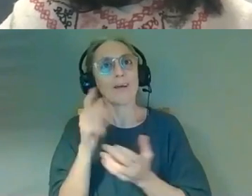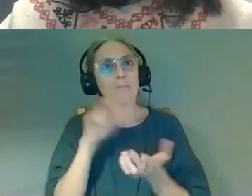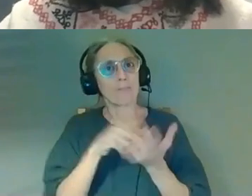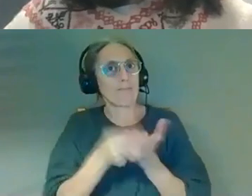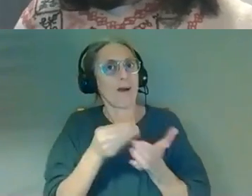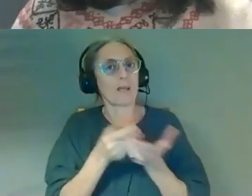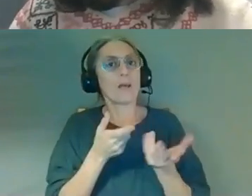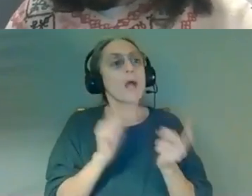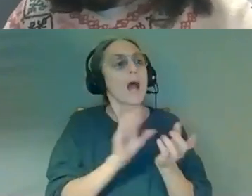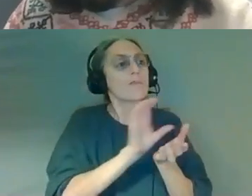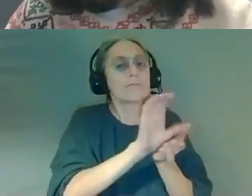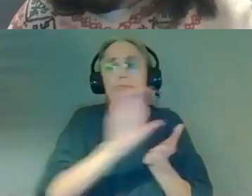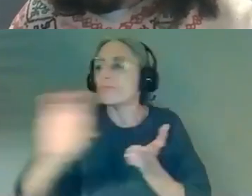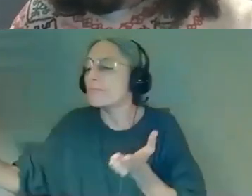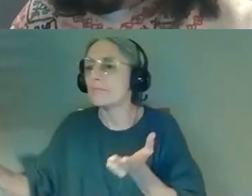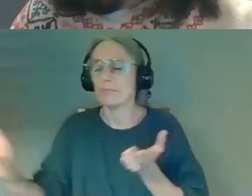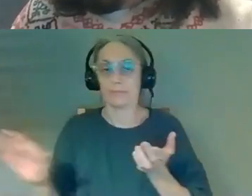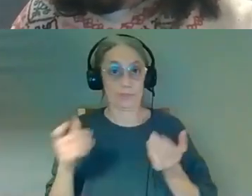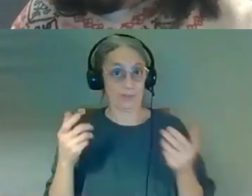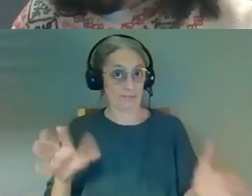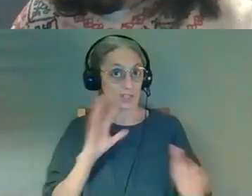anyone regarding utilizing capital funding?